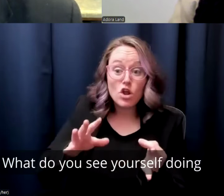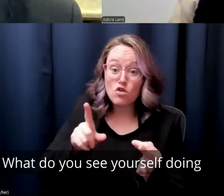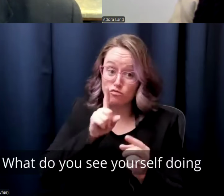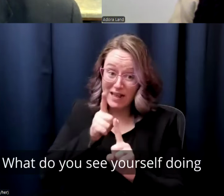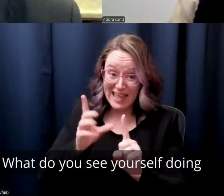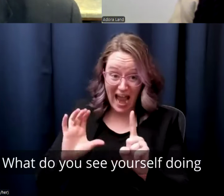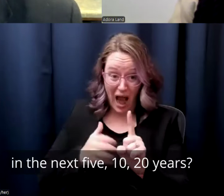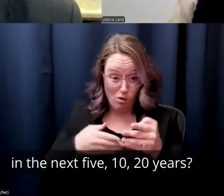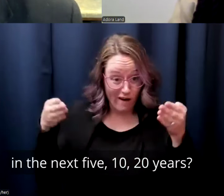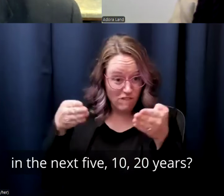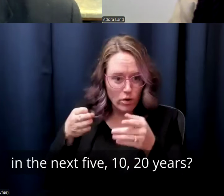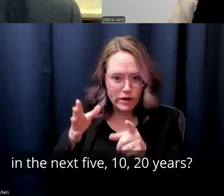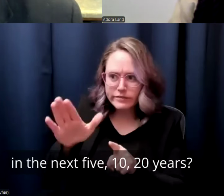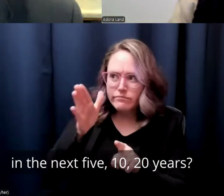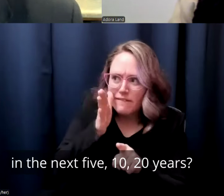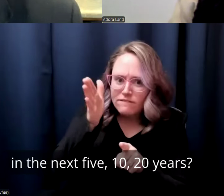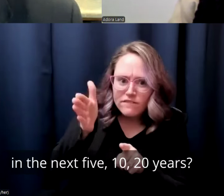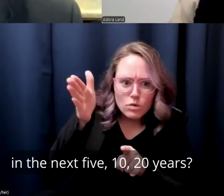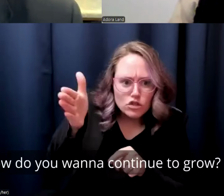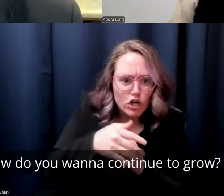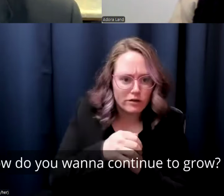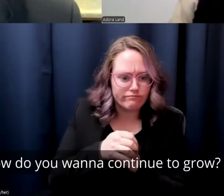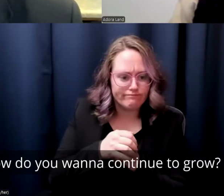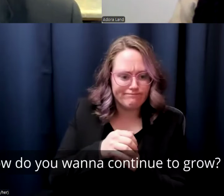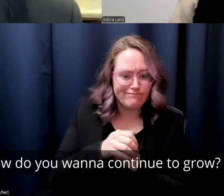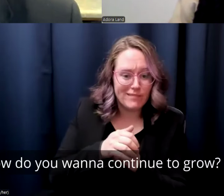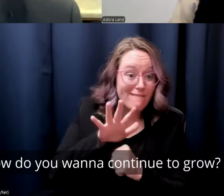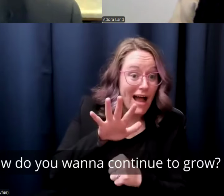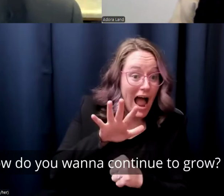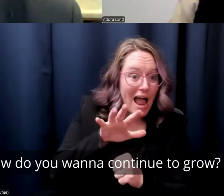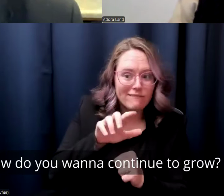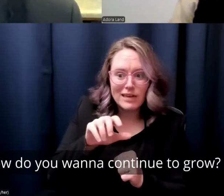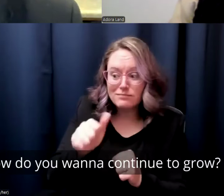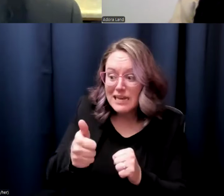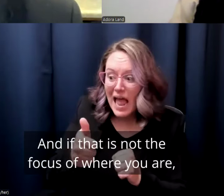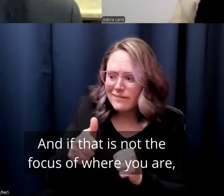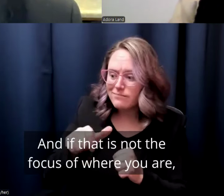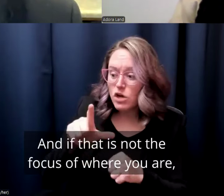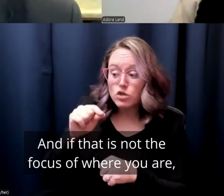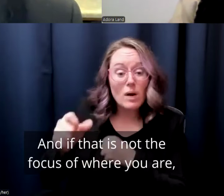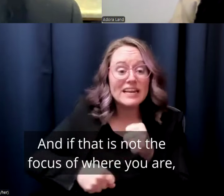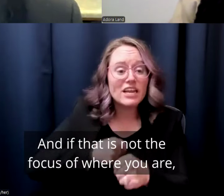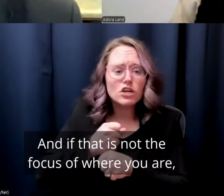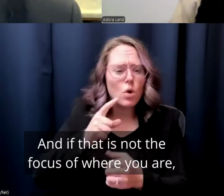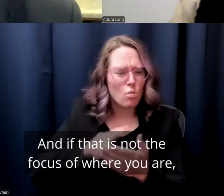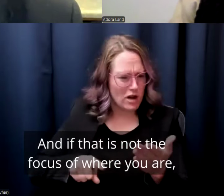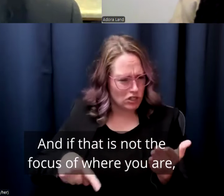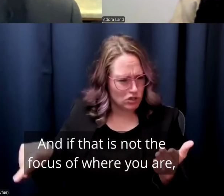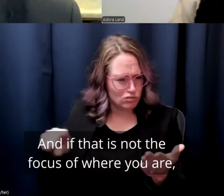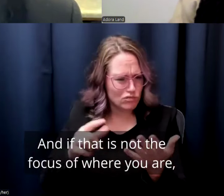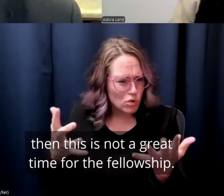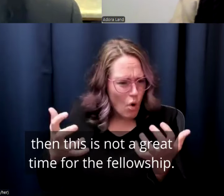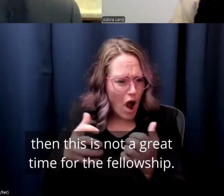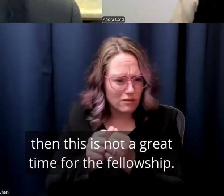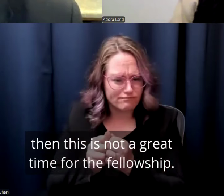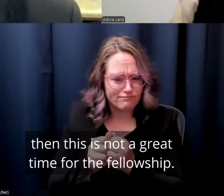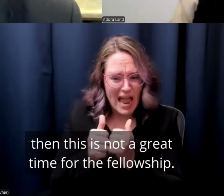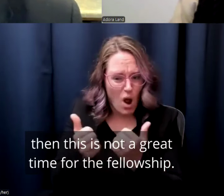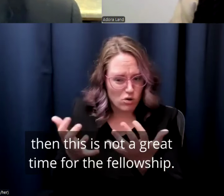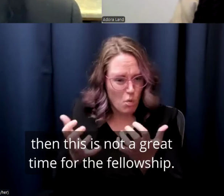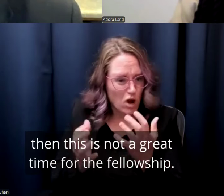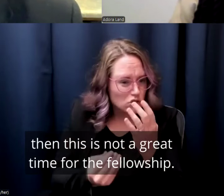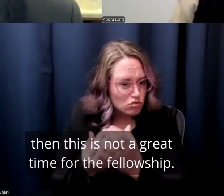see yourself doing in the next 5, 10, 20 years? How do you want to continue to grow? And if that is not the focus of where you are, then this is